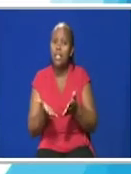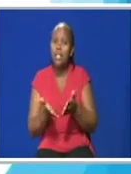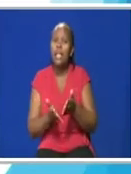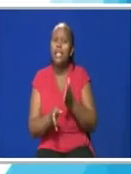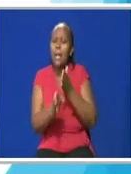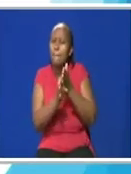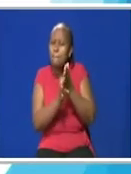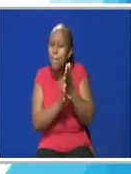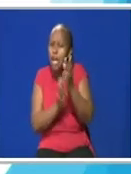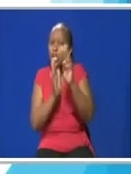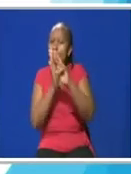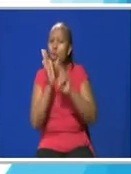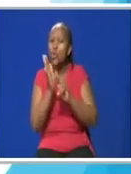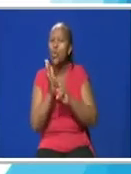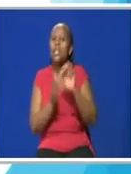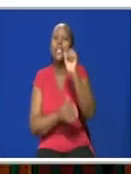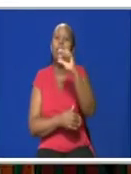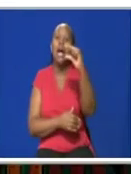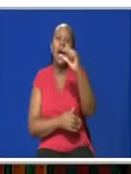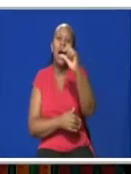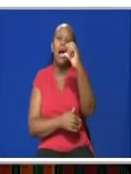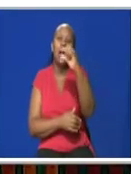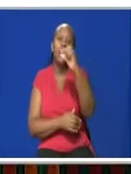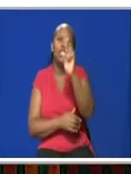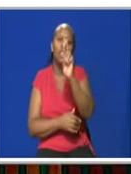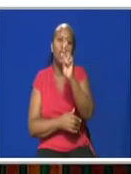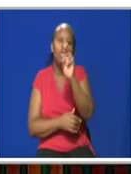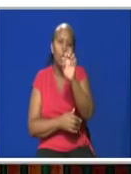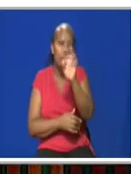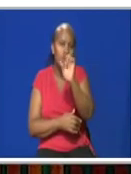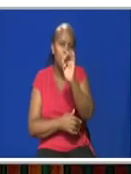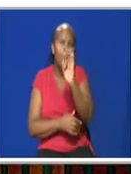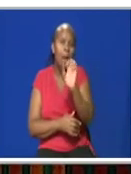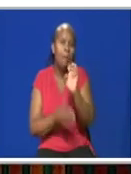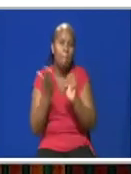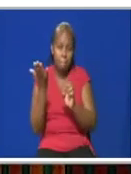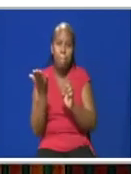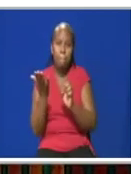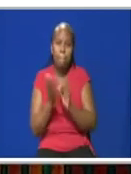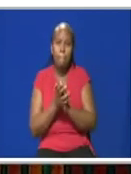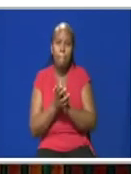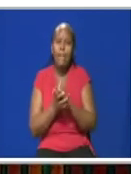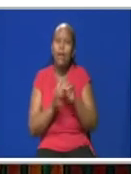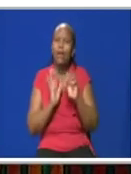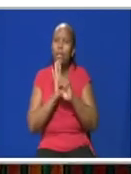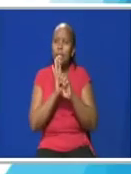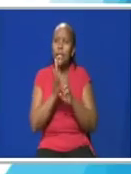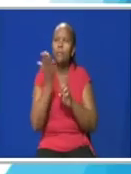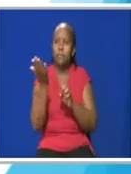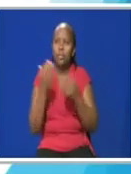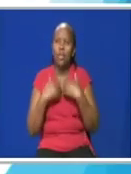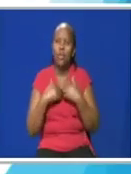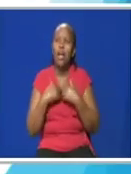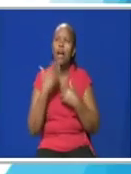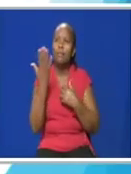main rule in algebra. This is the main rule in algebra. For example, we have